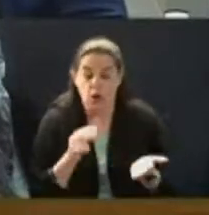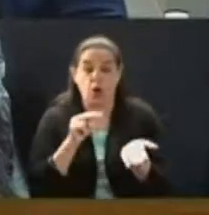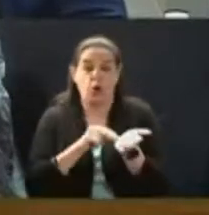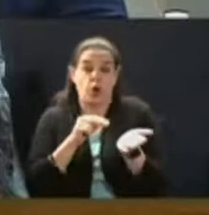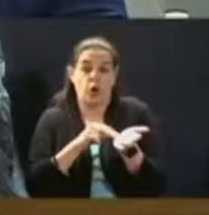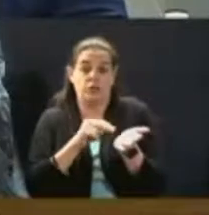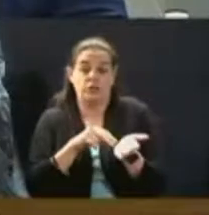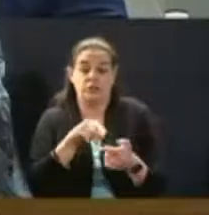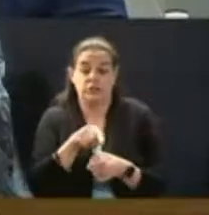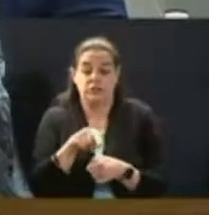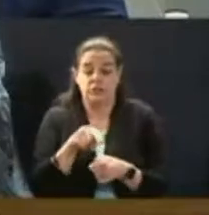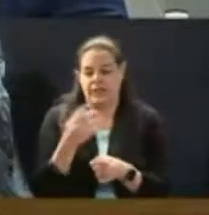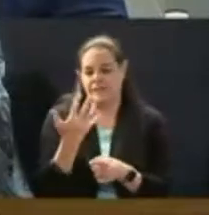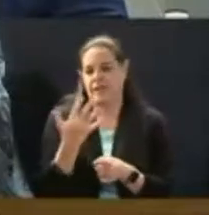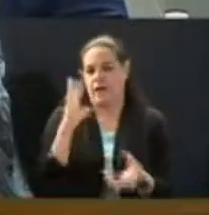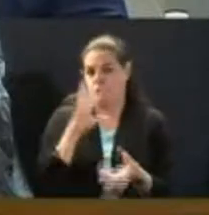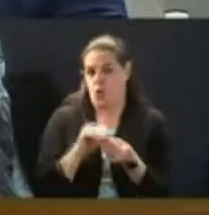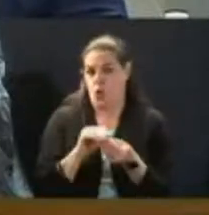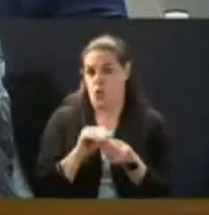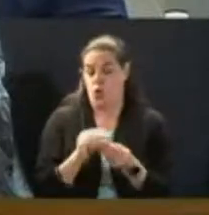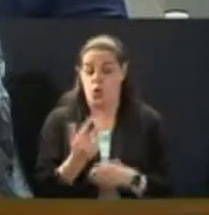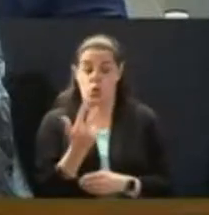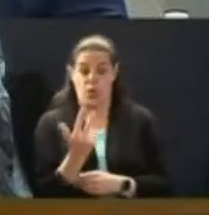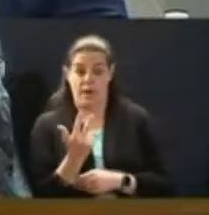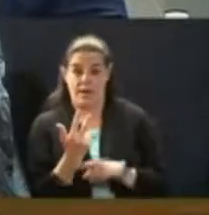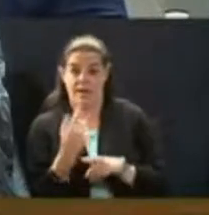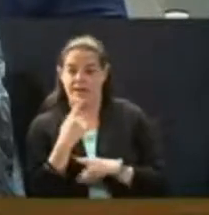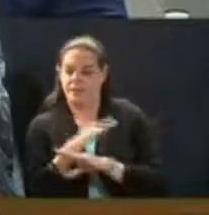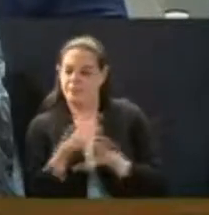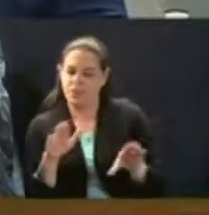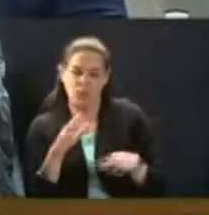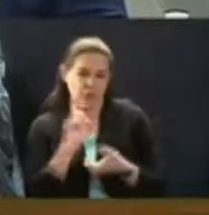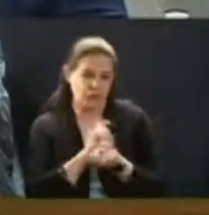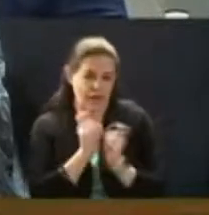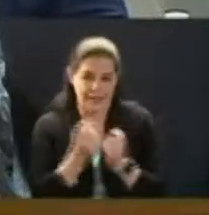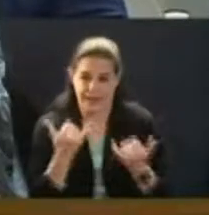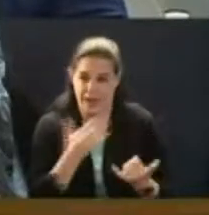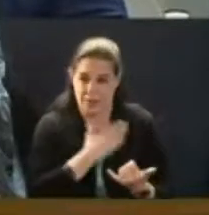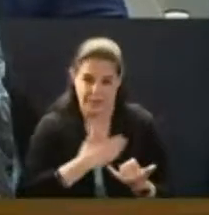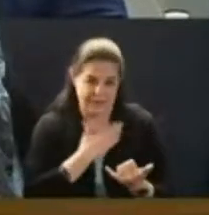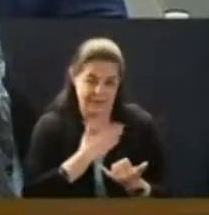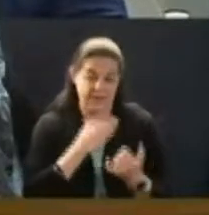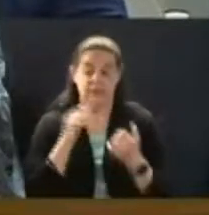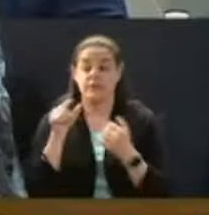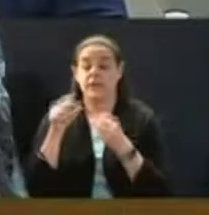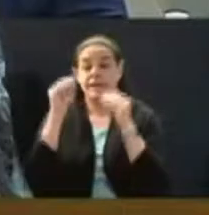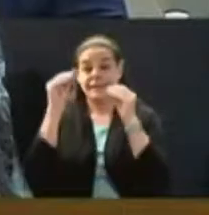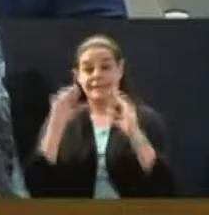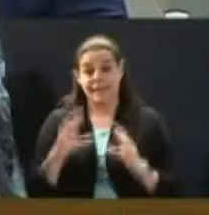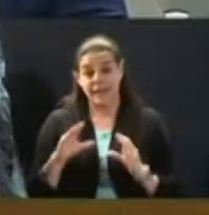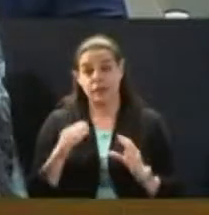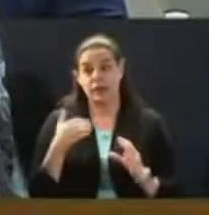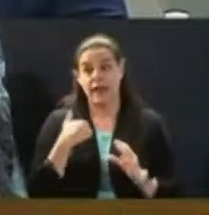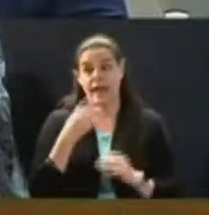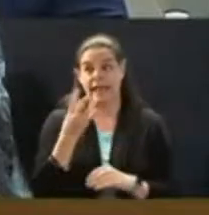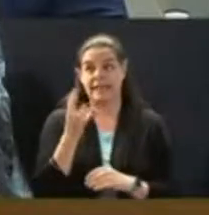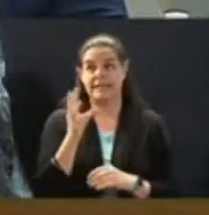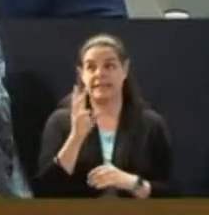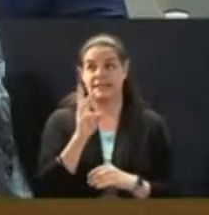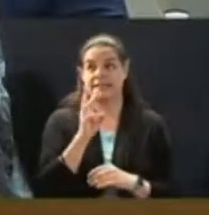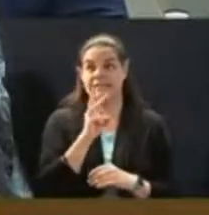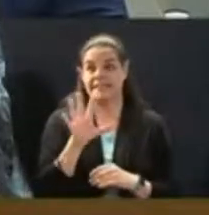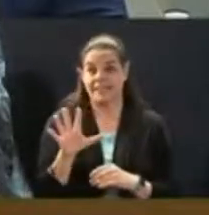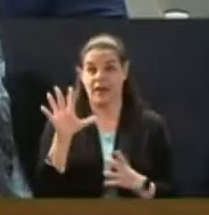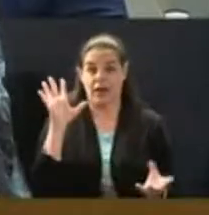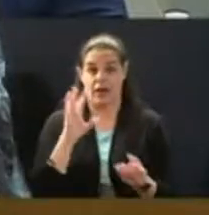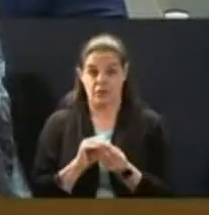Nurses, we only had 5 total. 3 of them said, please don't change this right now. Teachers, we had 65